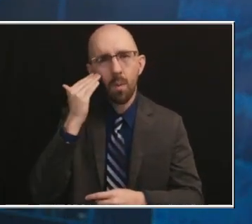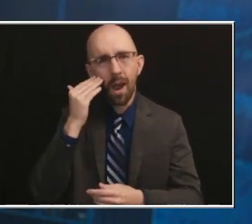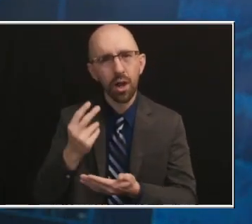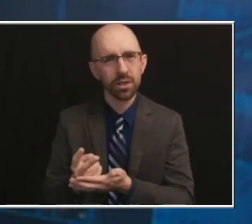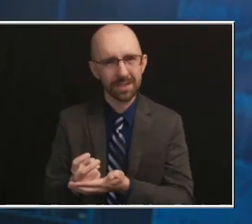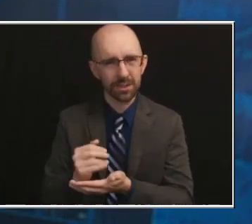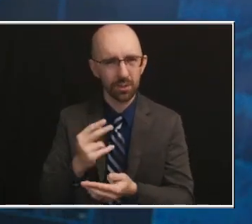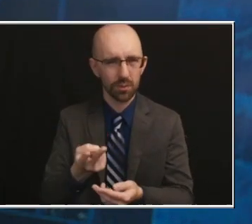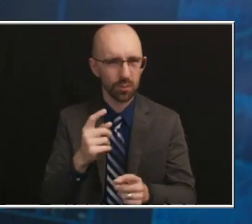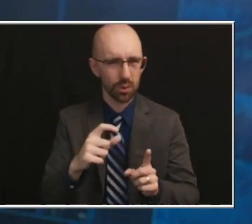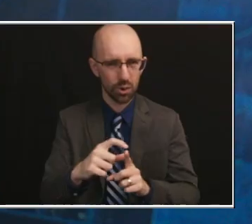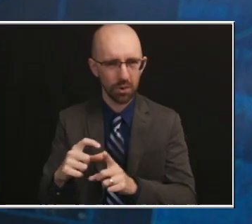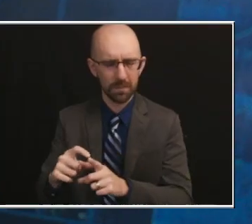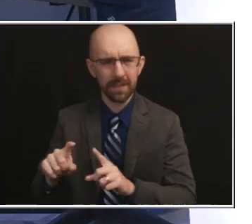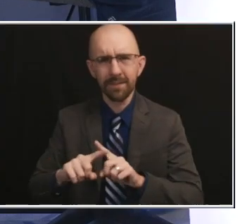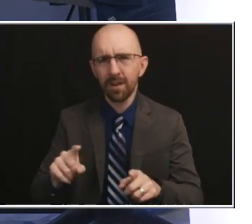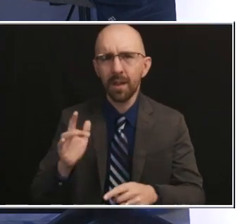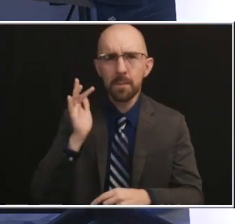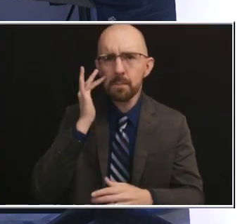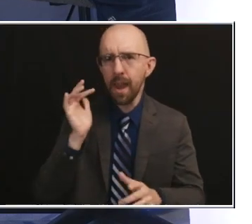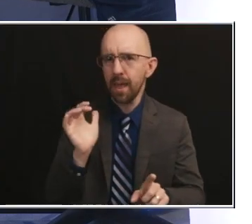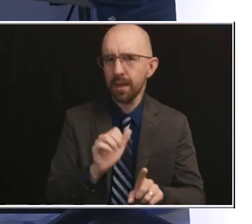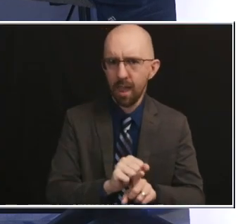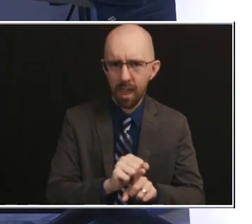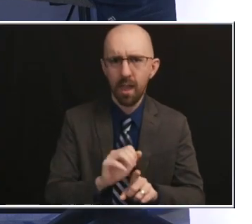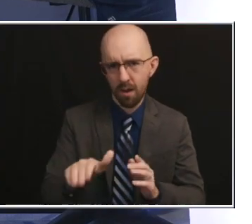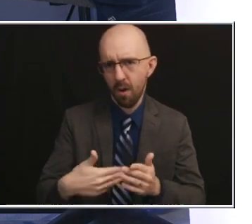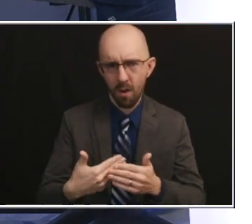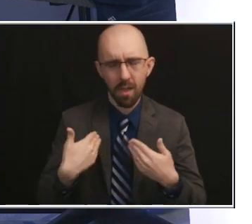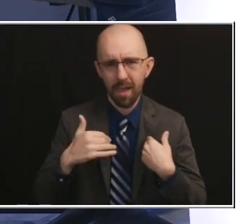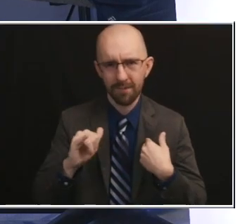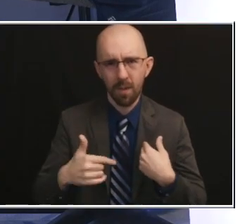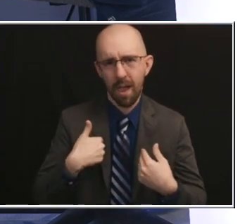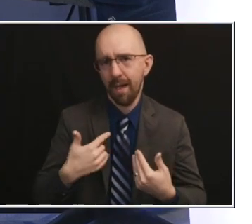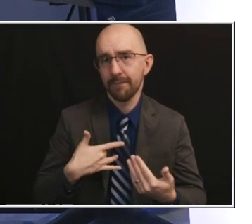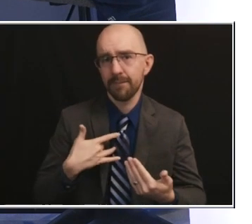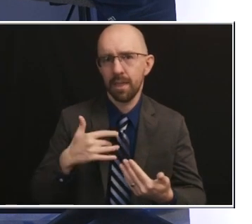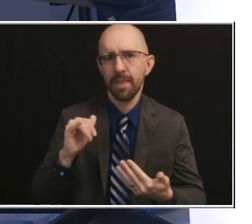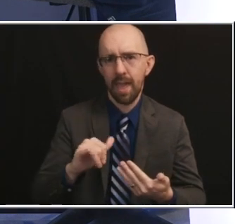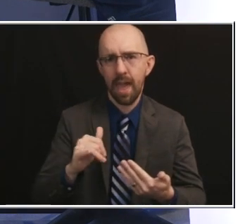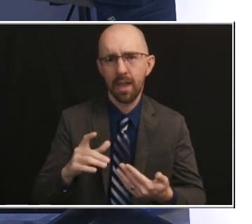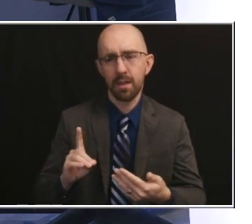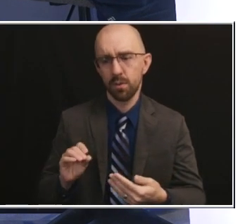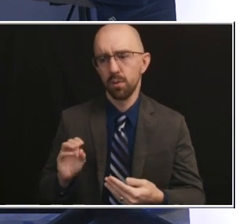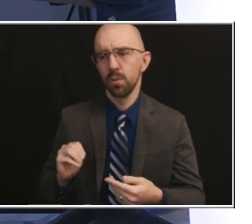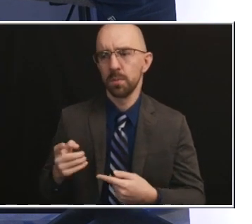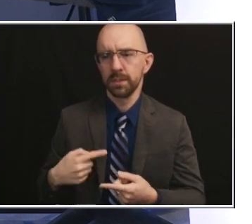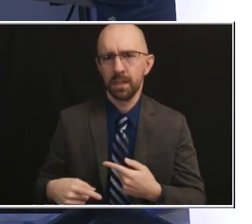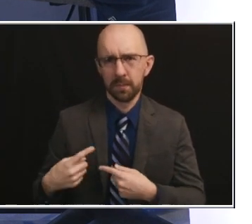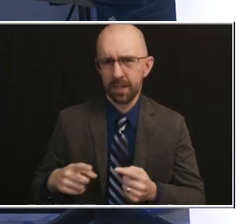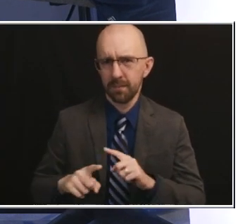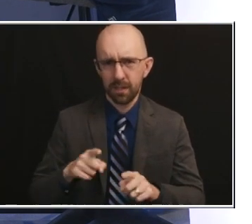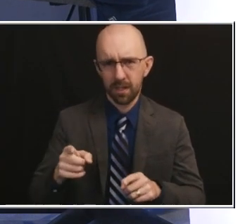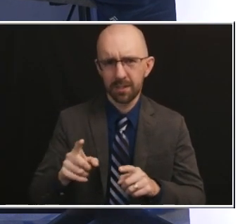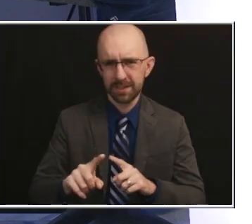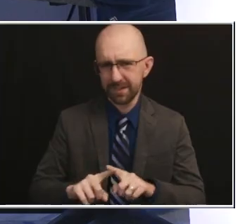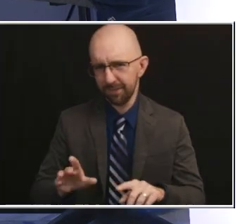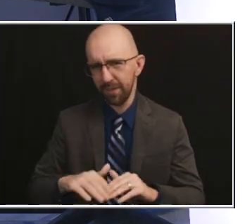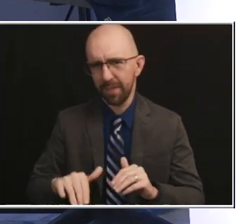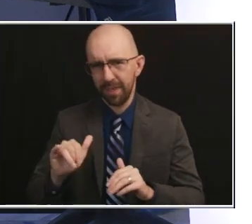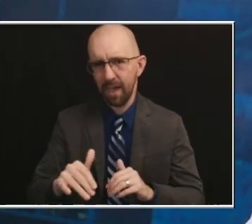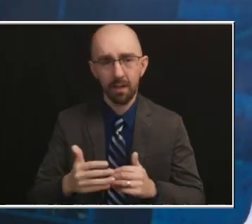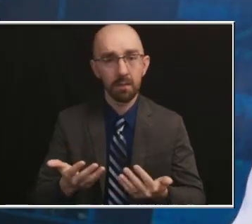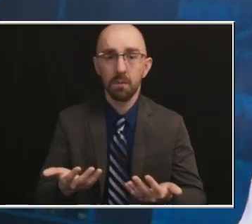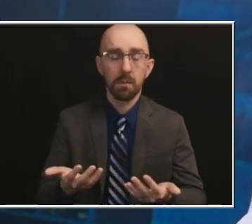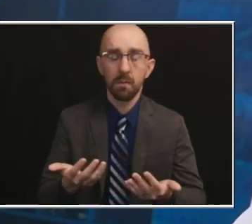from a panic attack. Sometimes I'll have those and I'll feel this impending doom, but so they're describing something different than that. Well, no, so